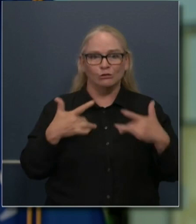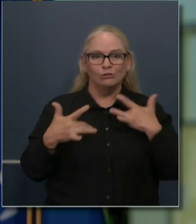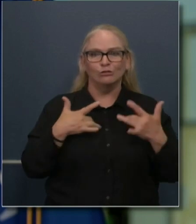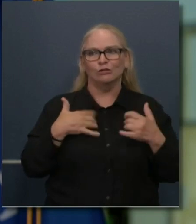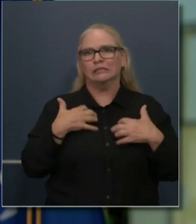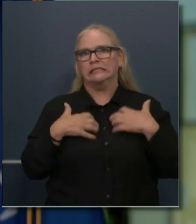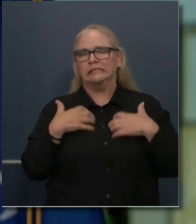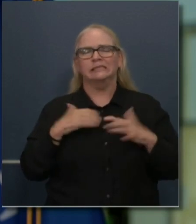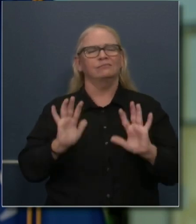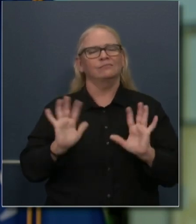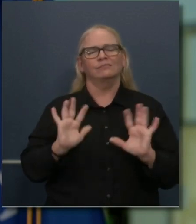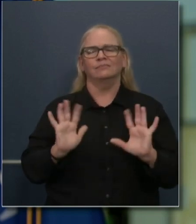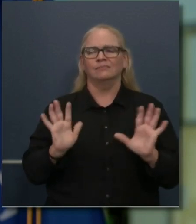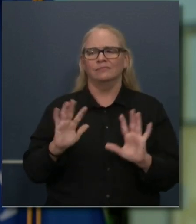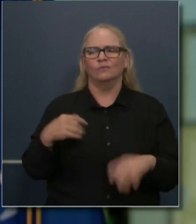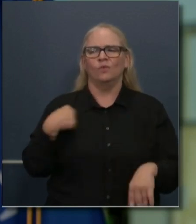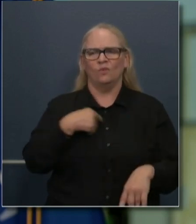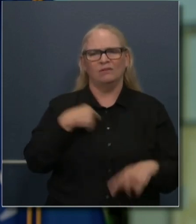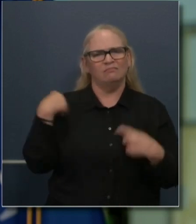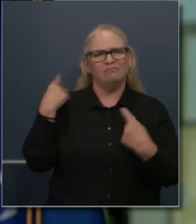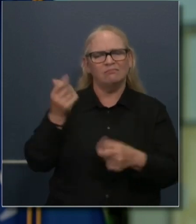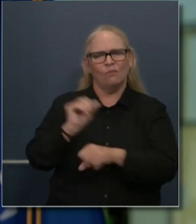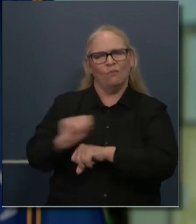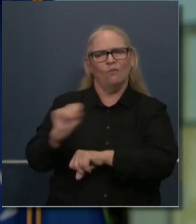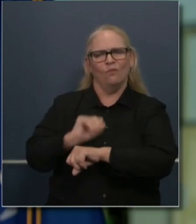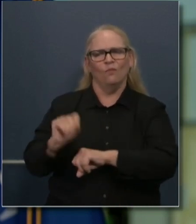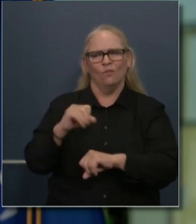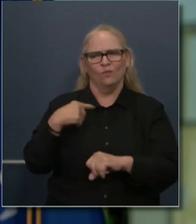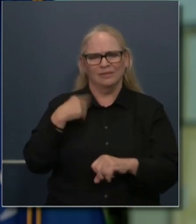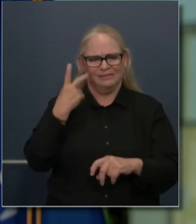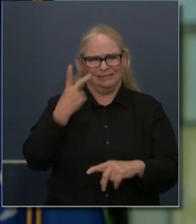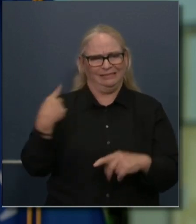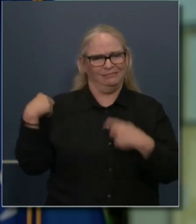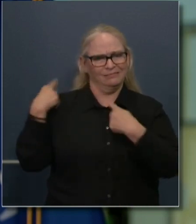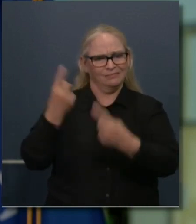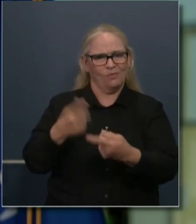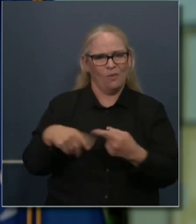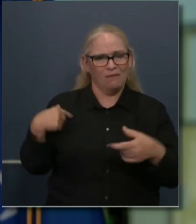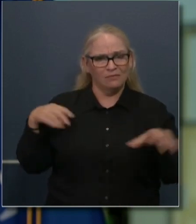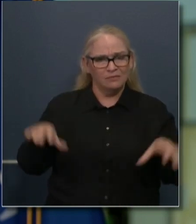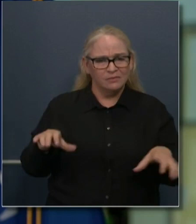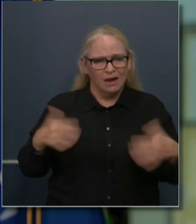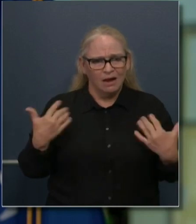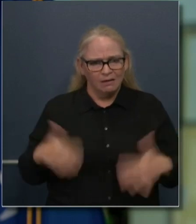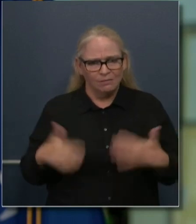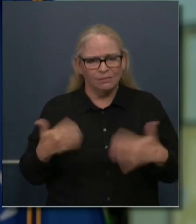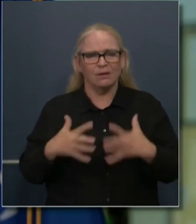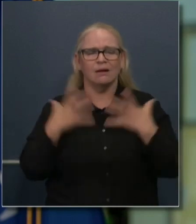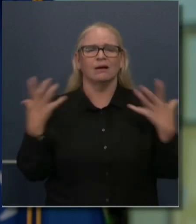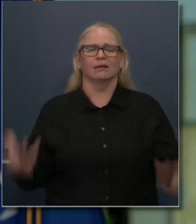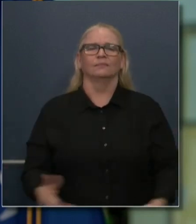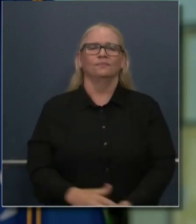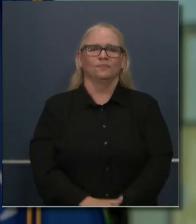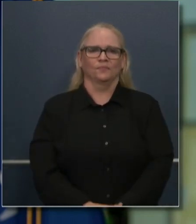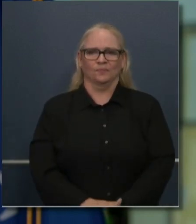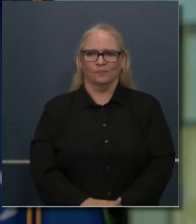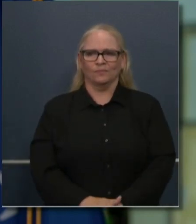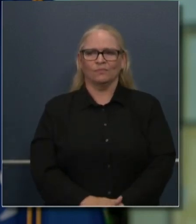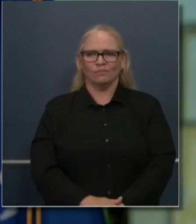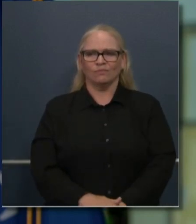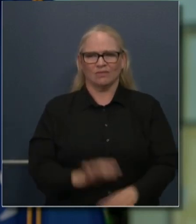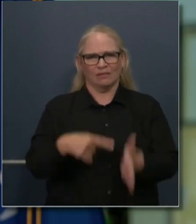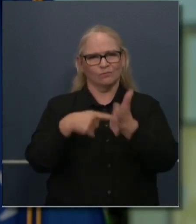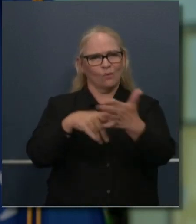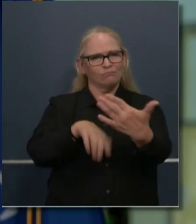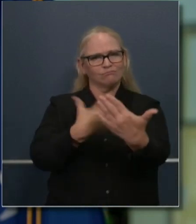action to date by the Senate leadership And that's something, again, that